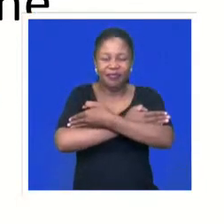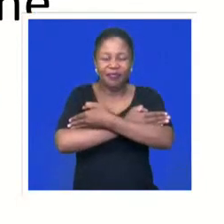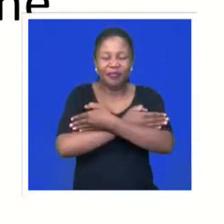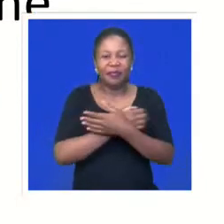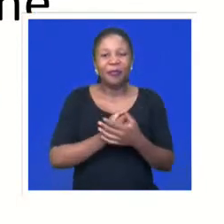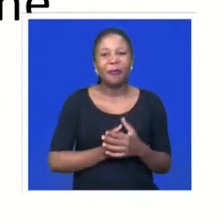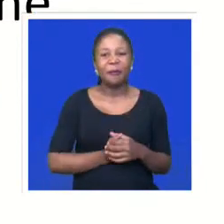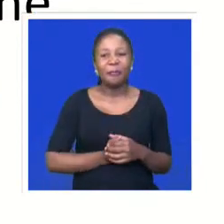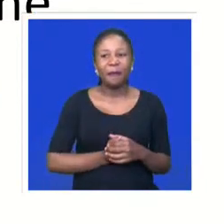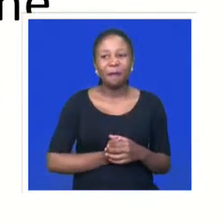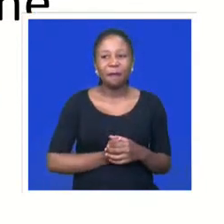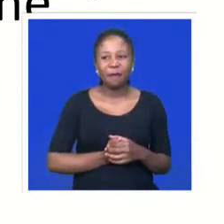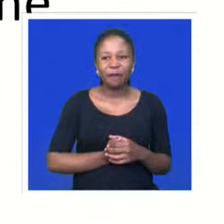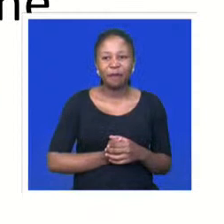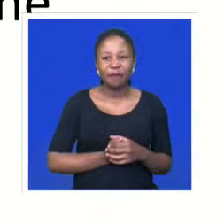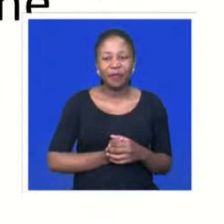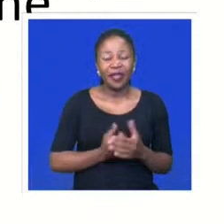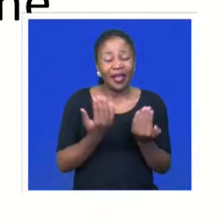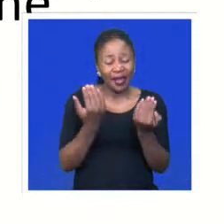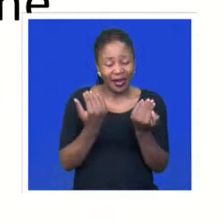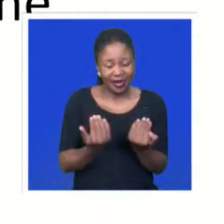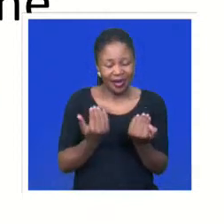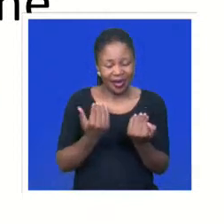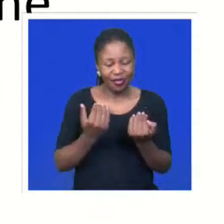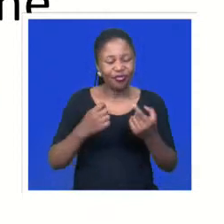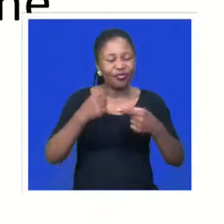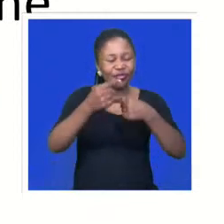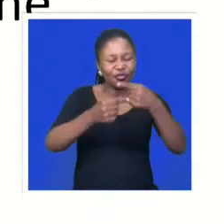Okay, let us move on, dear learner.